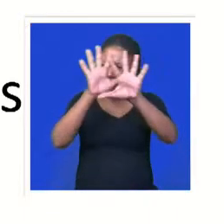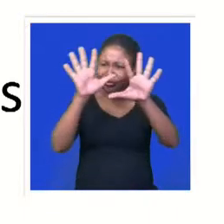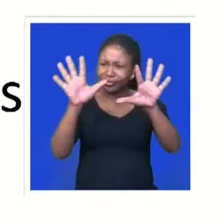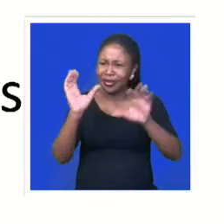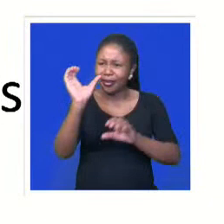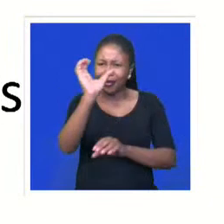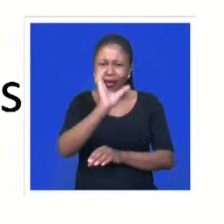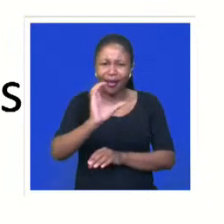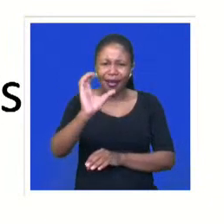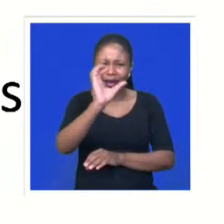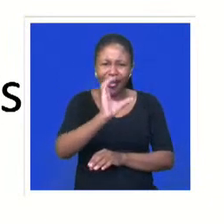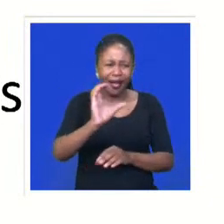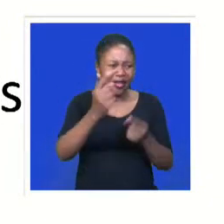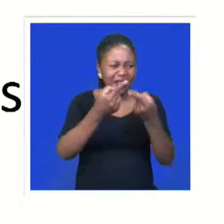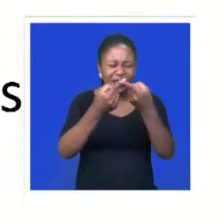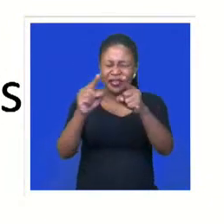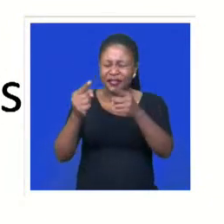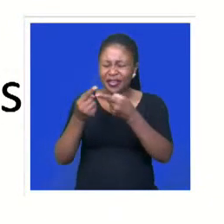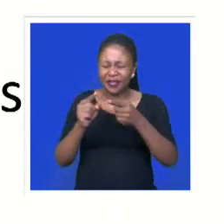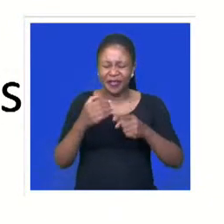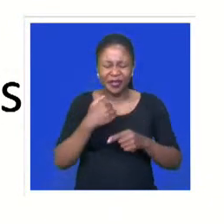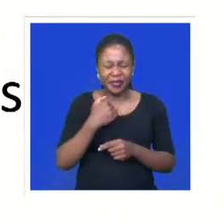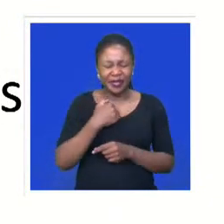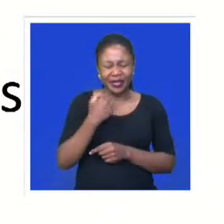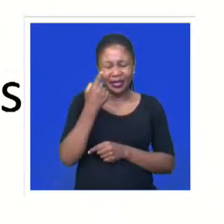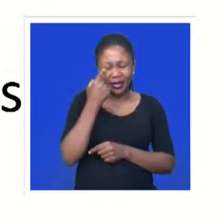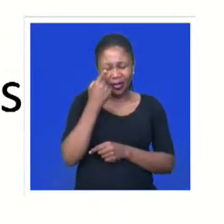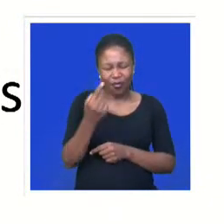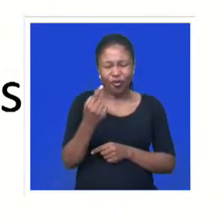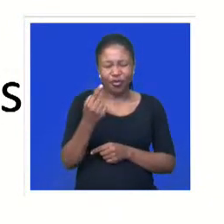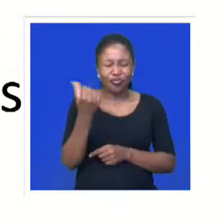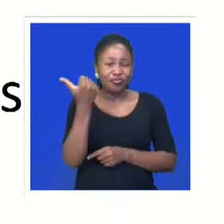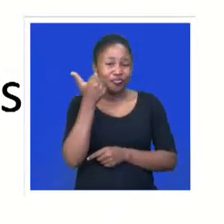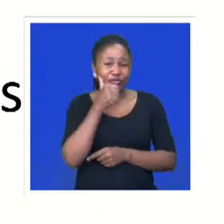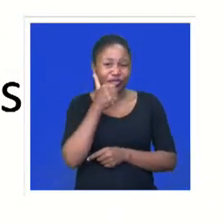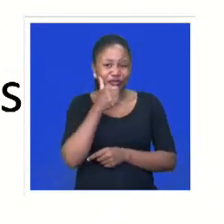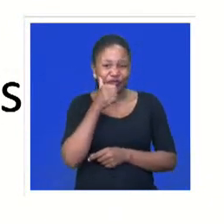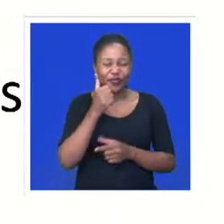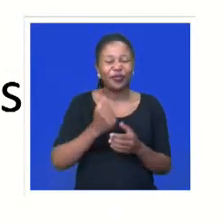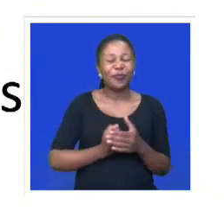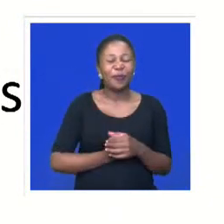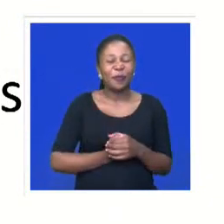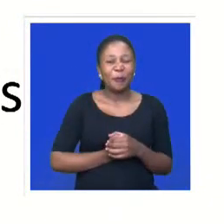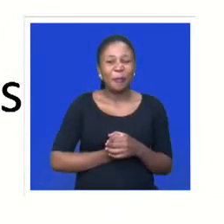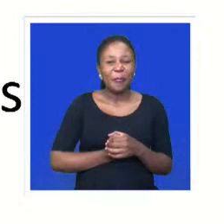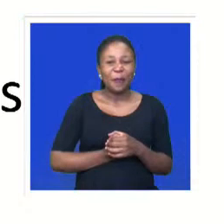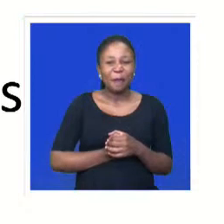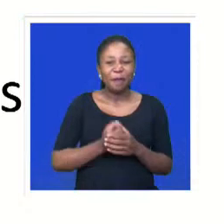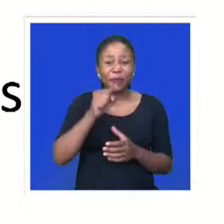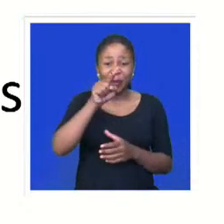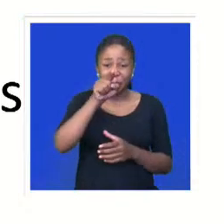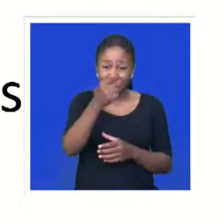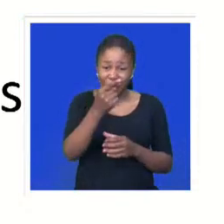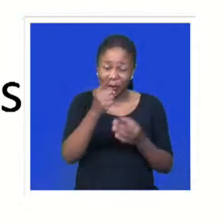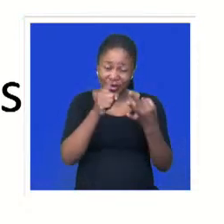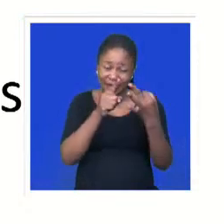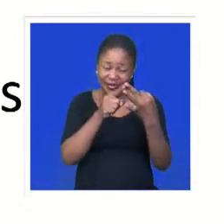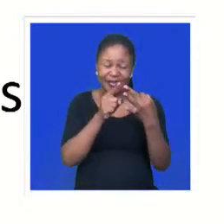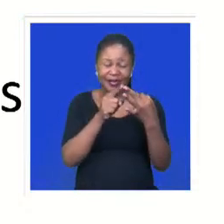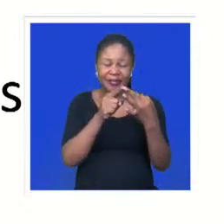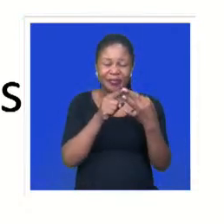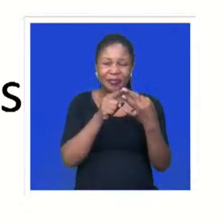environment. Let us look the third point. God wanted to demonstrate his